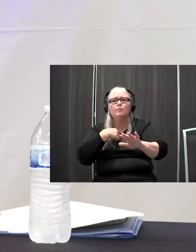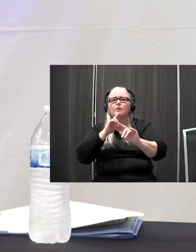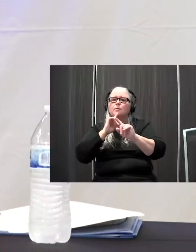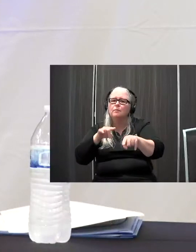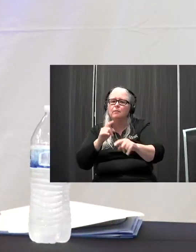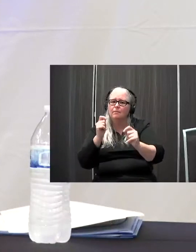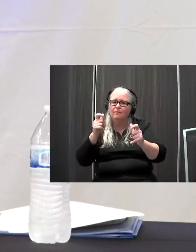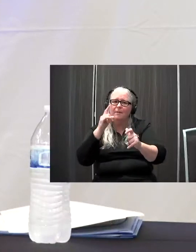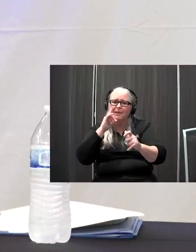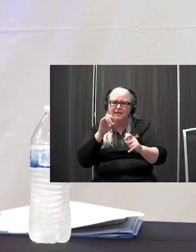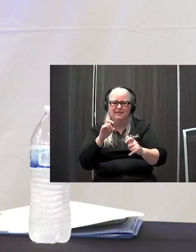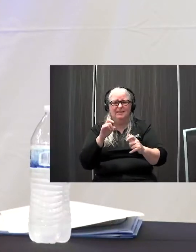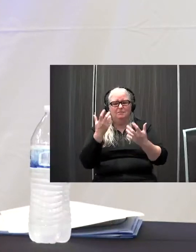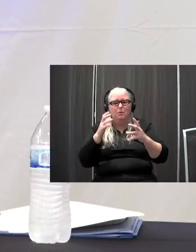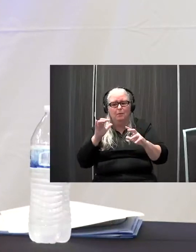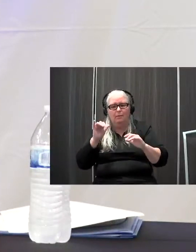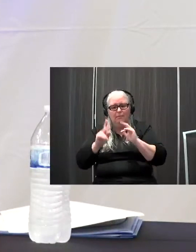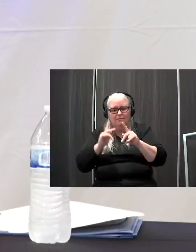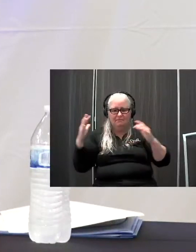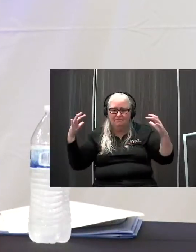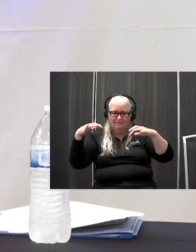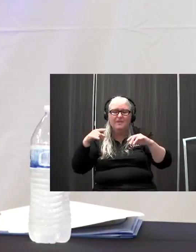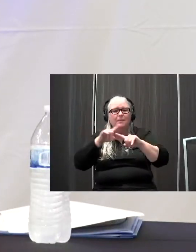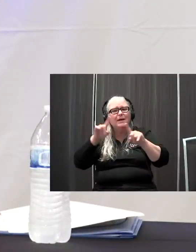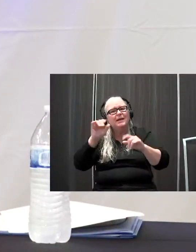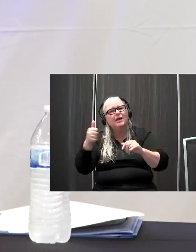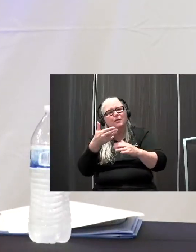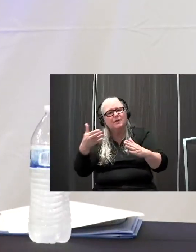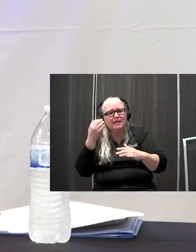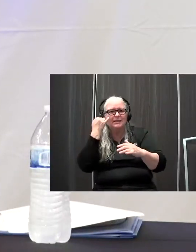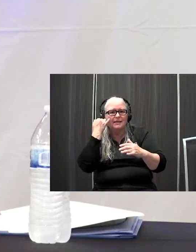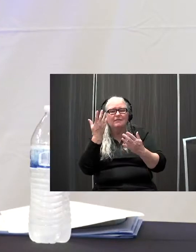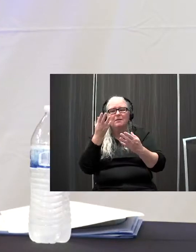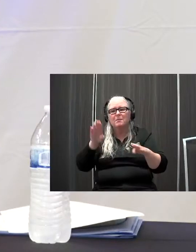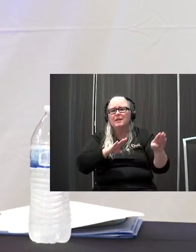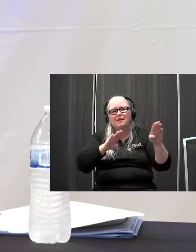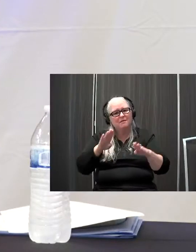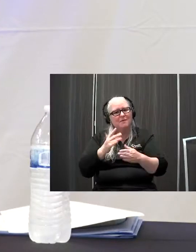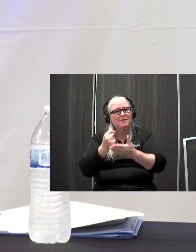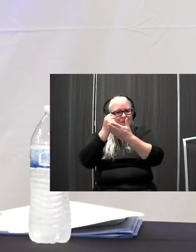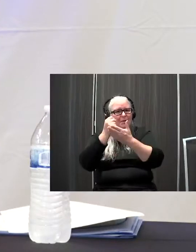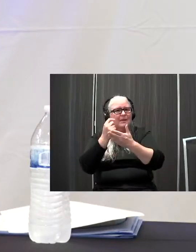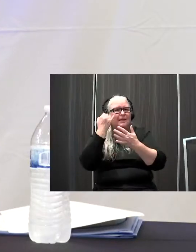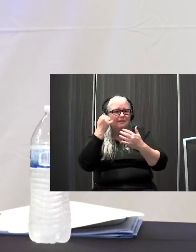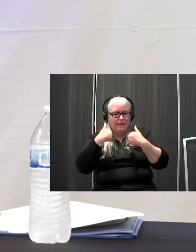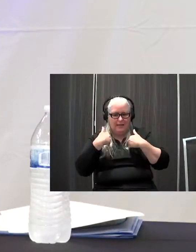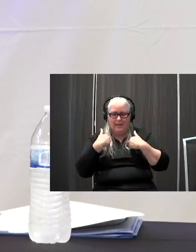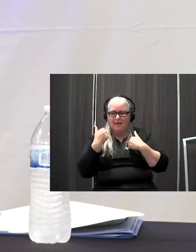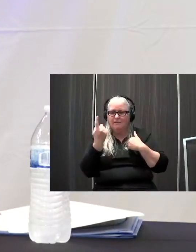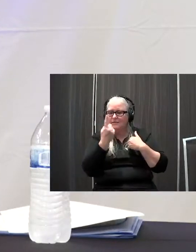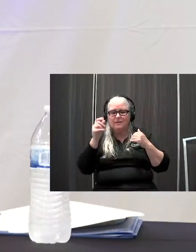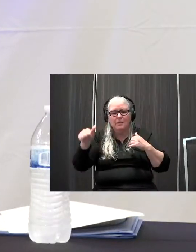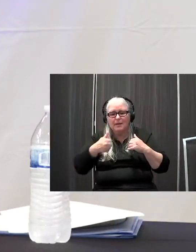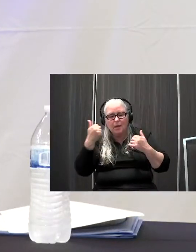we've utilized a lot is his behavior therapist and other people on that one. If I have someone else who understands what I'm